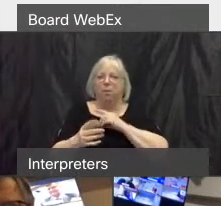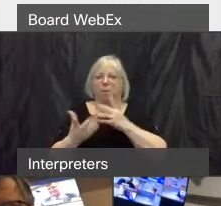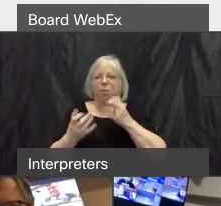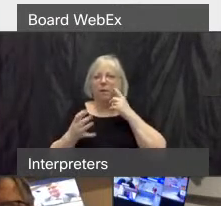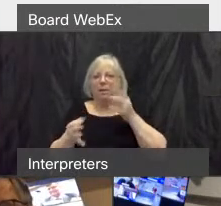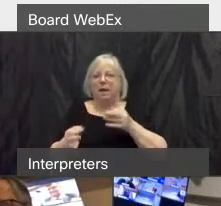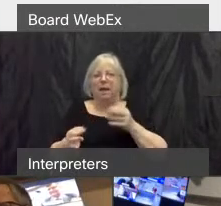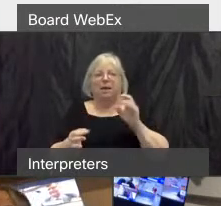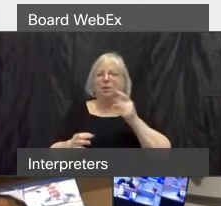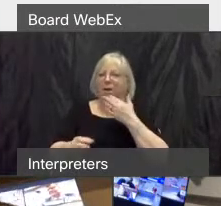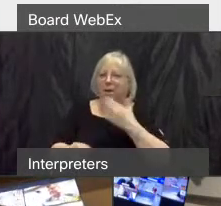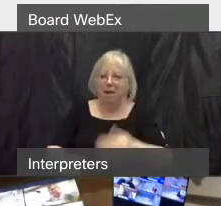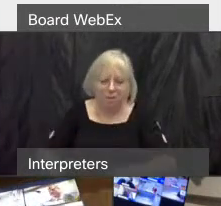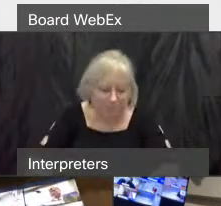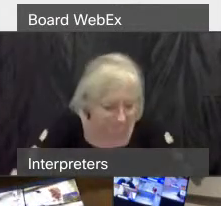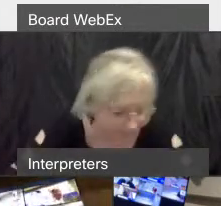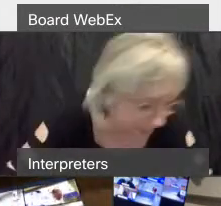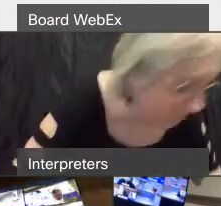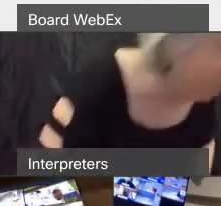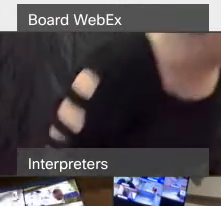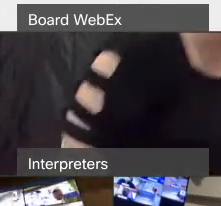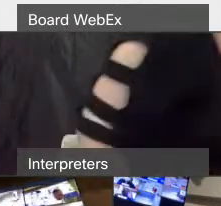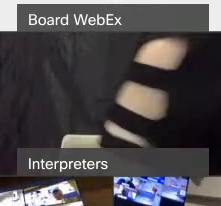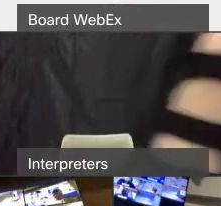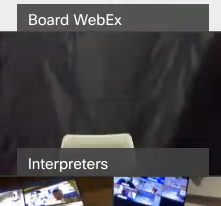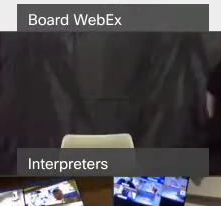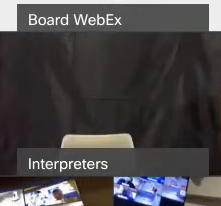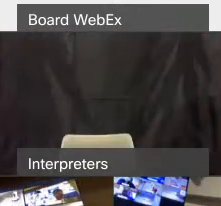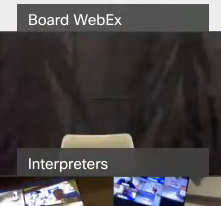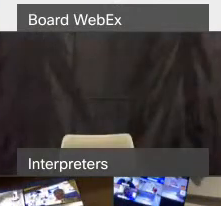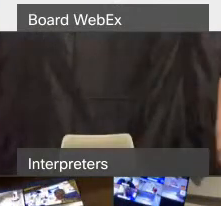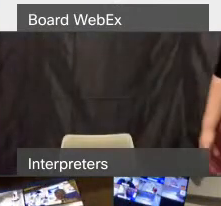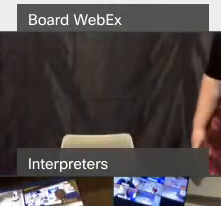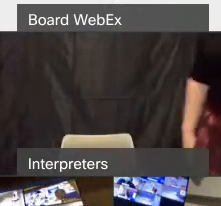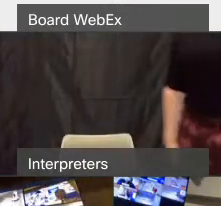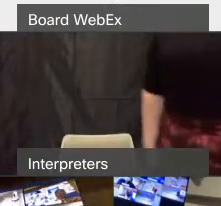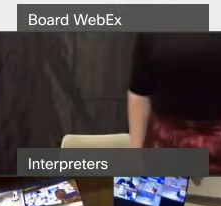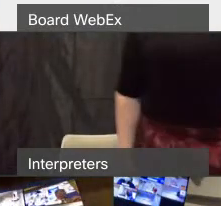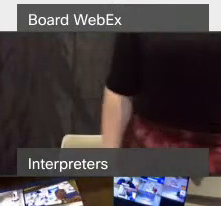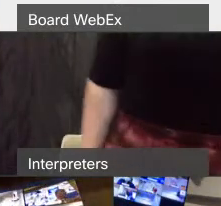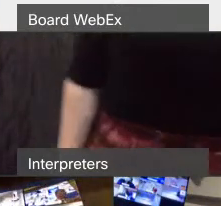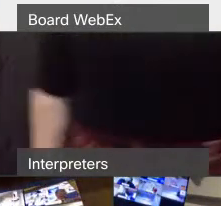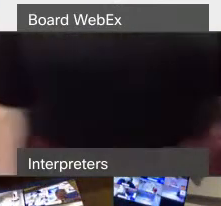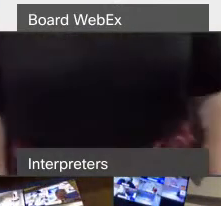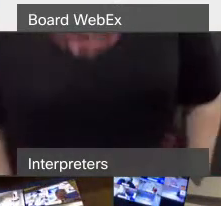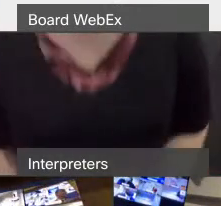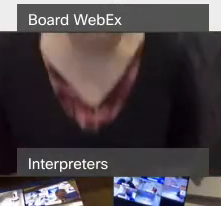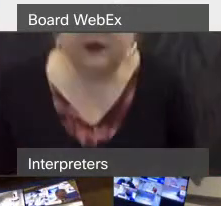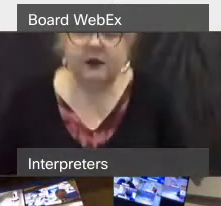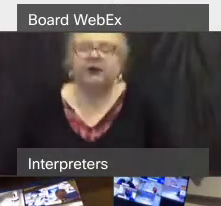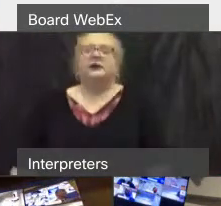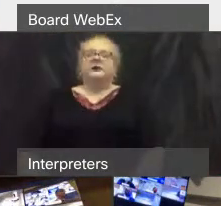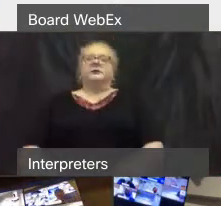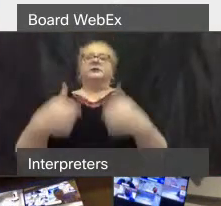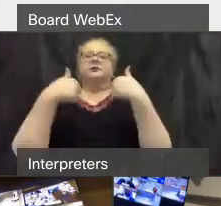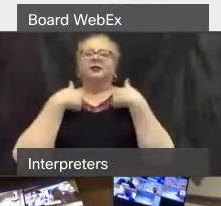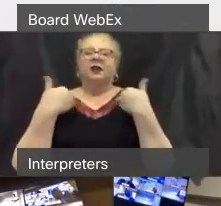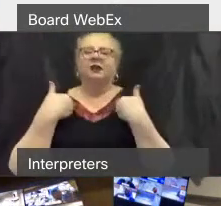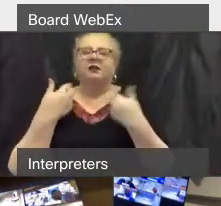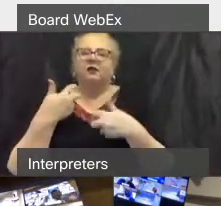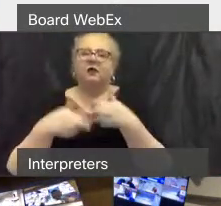you. I just have an issue with the no state of emergency currently existing at the state level.